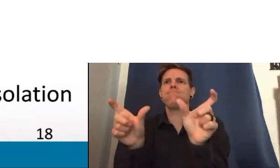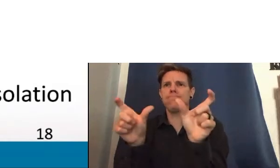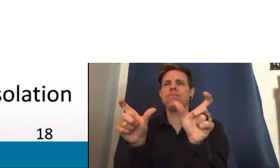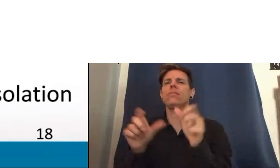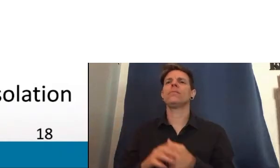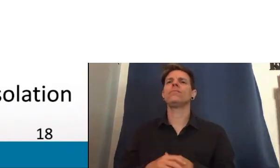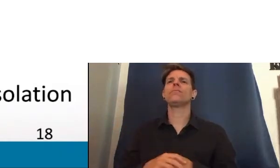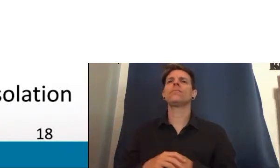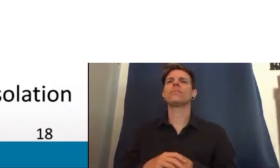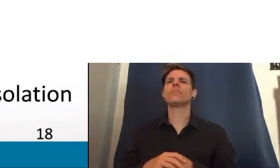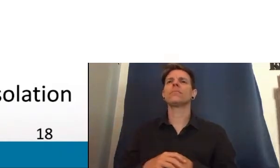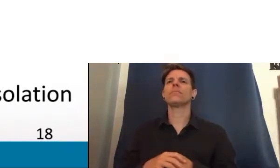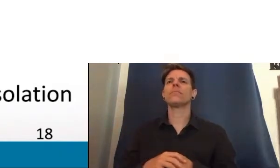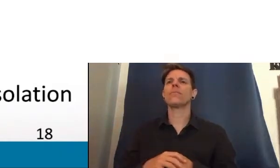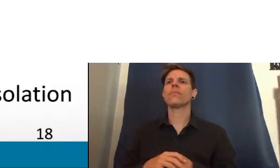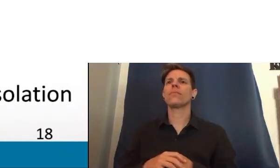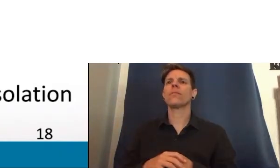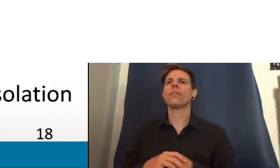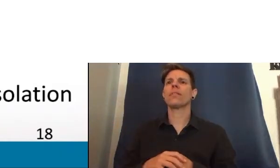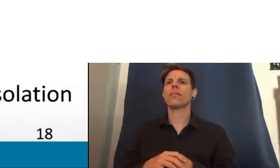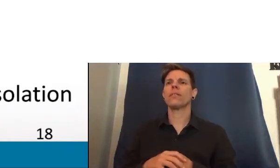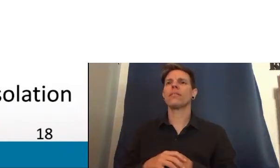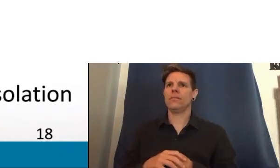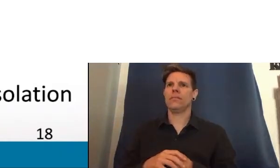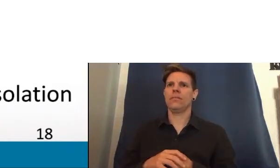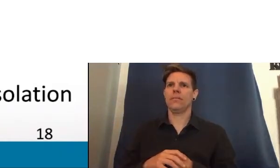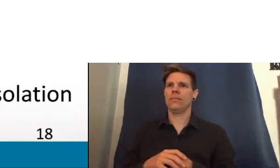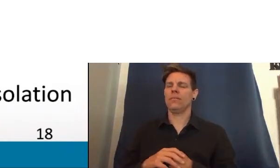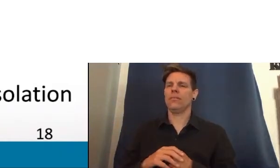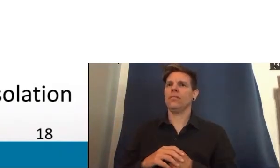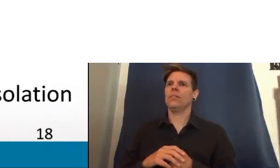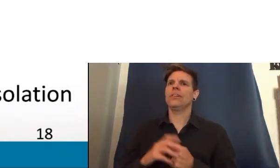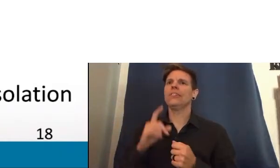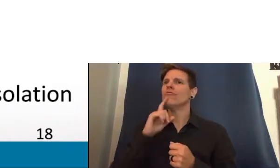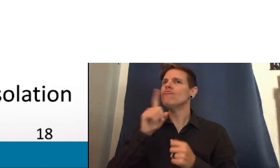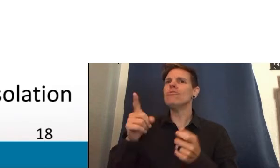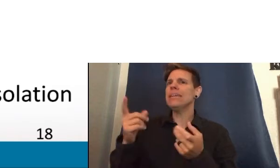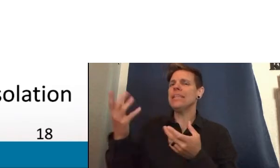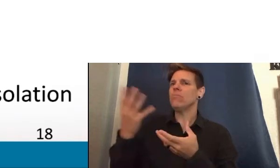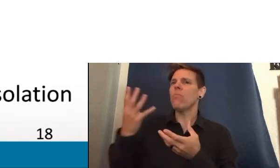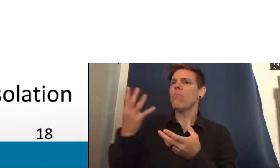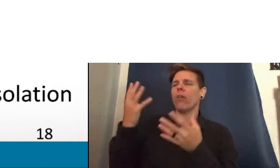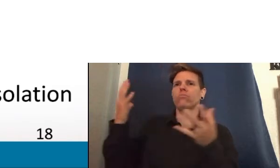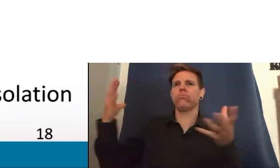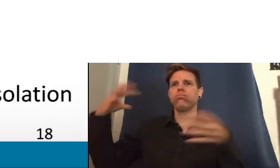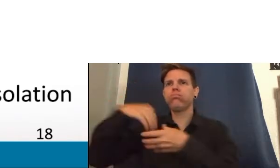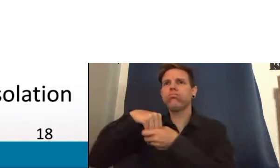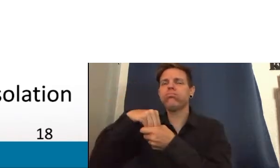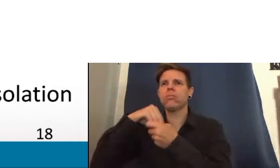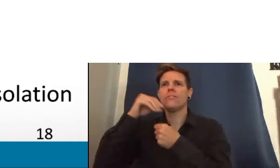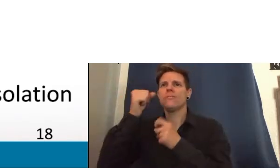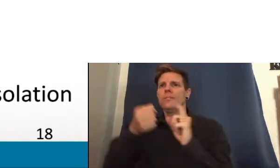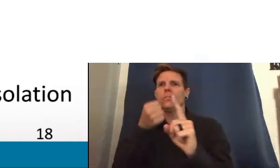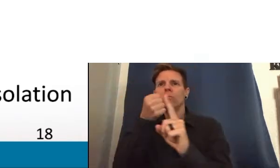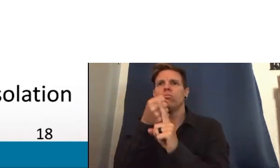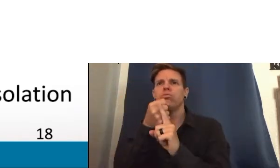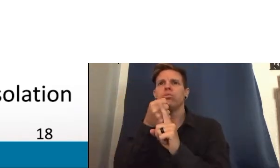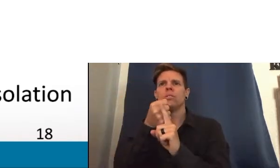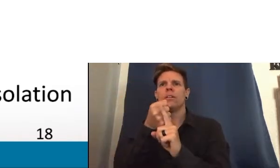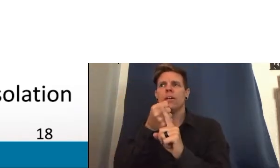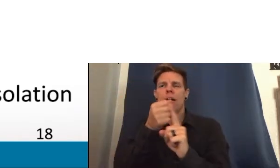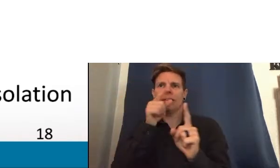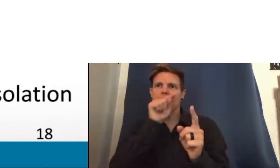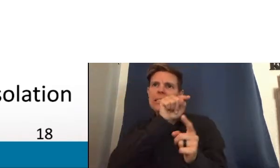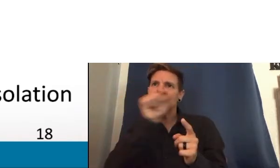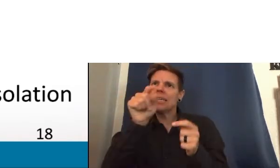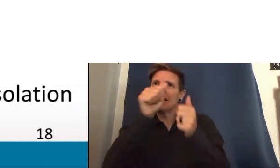speak to it, but it is truly a cumulative impact that we have from our individual choices. And it is critical